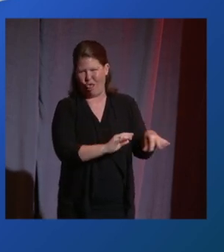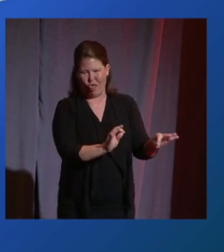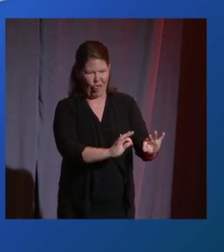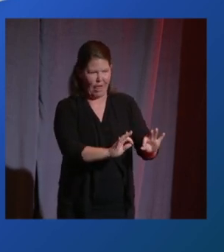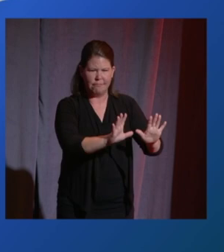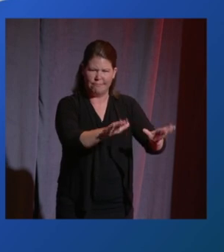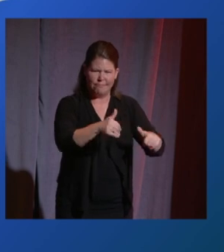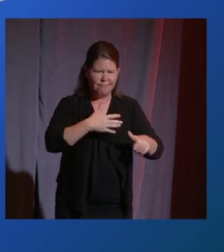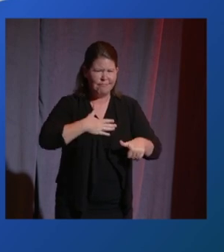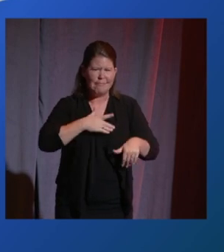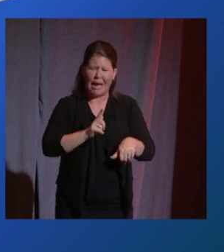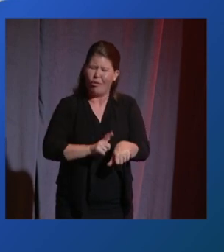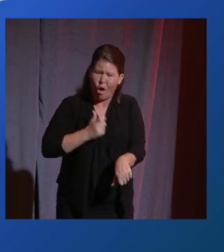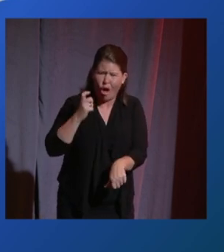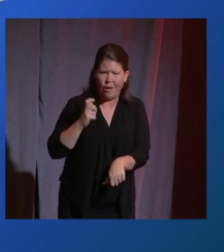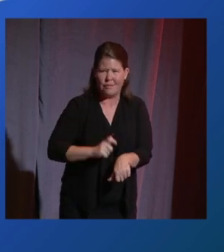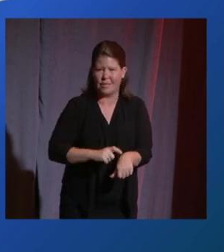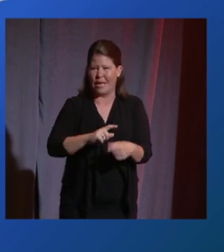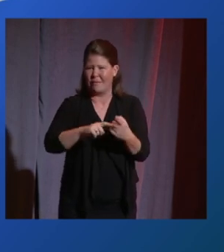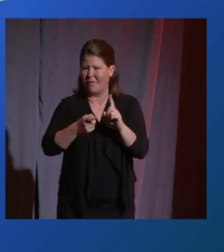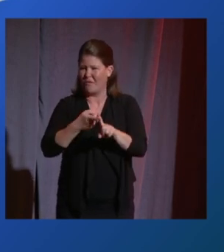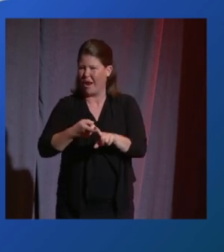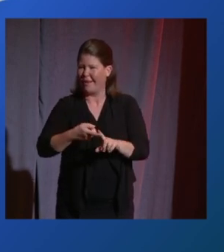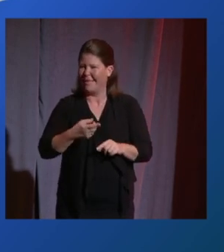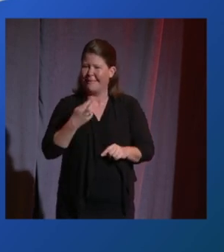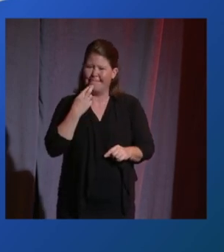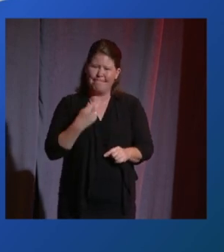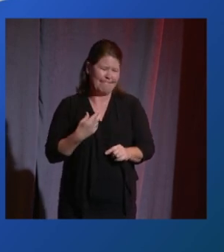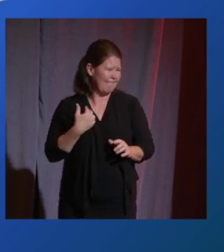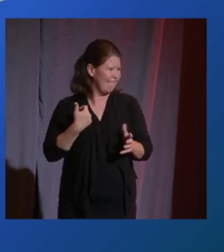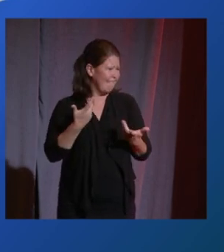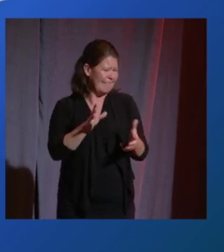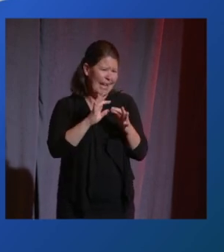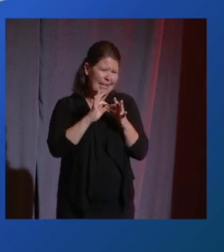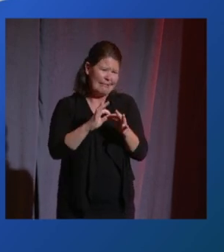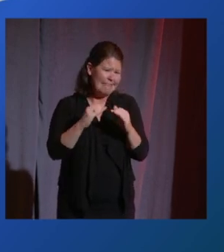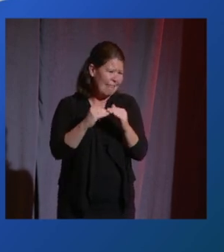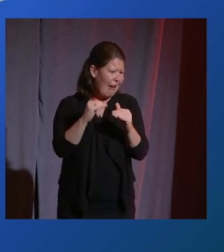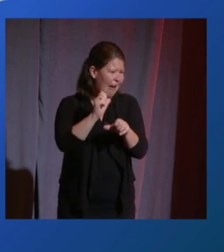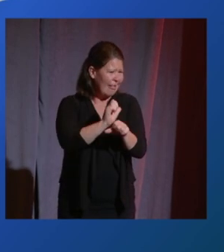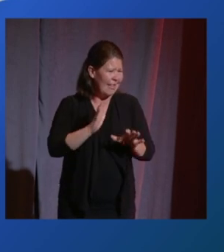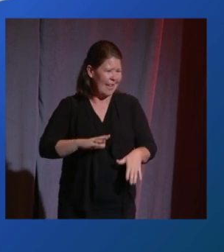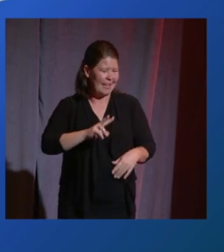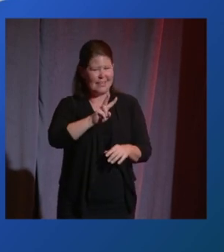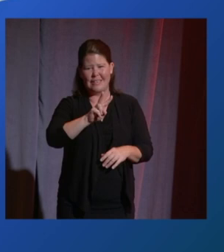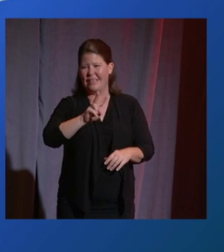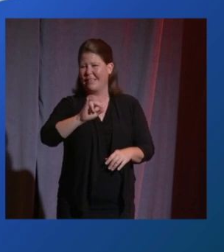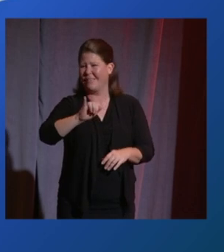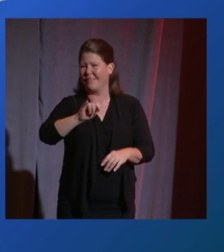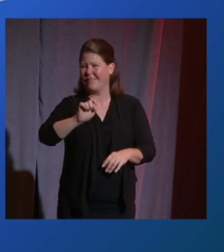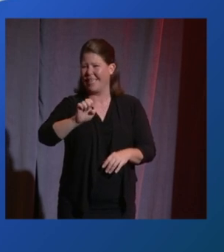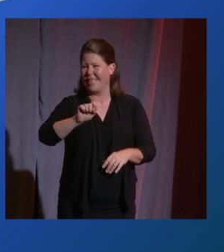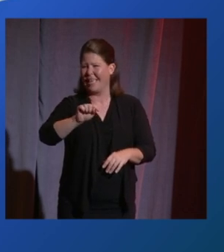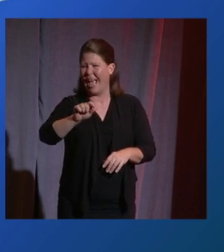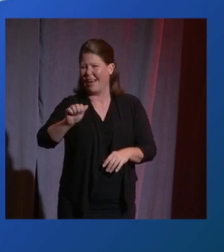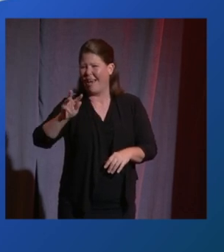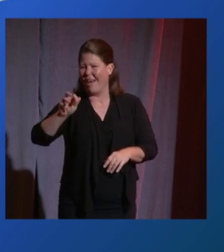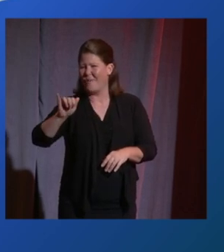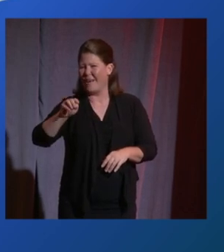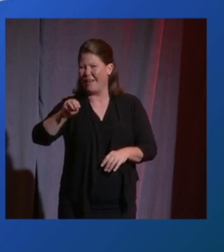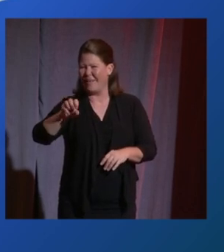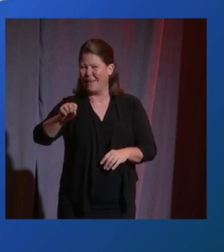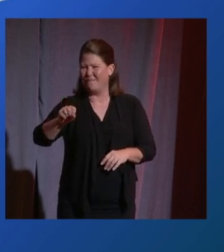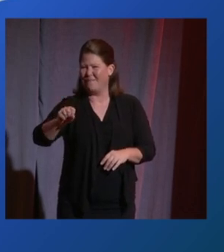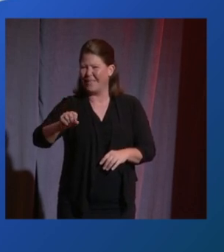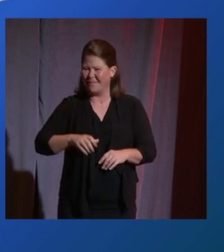vietta Williams good afternoon um I have a little bit of a different story uh